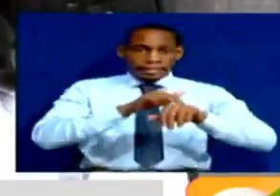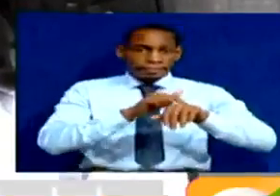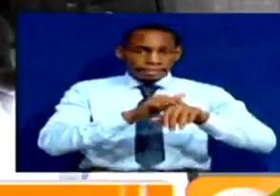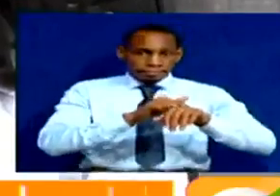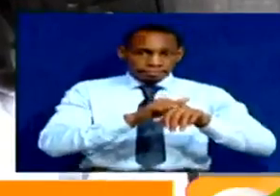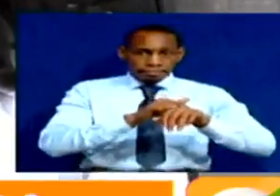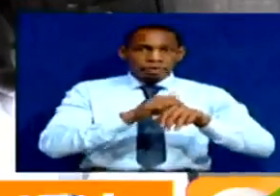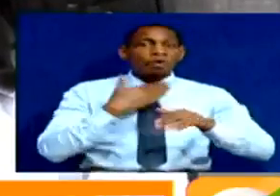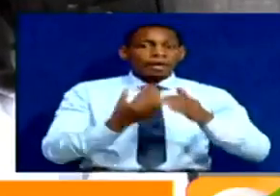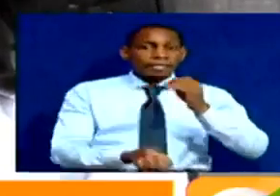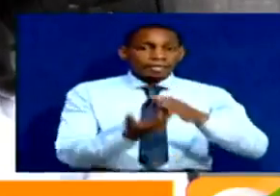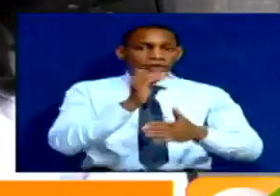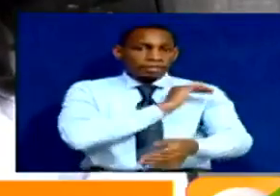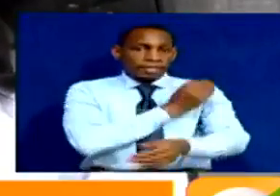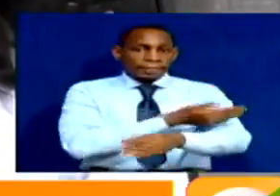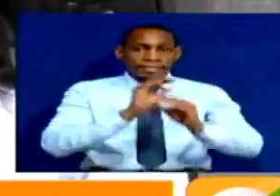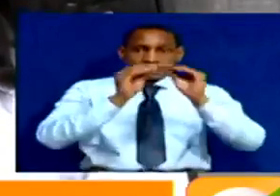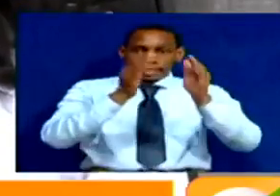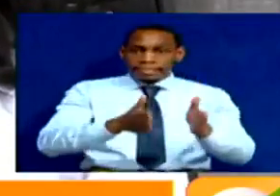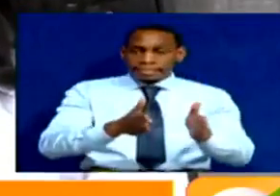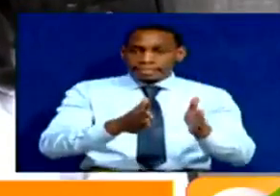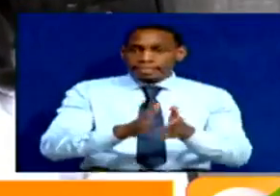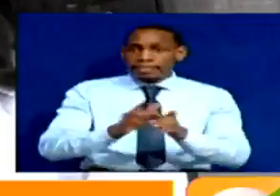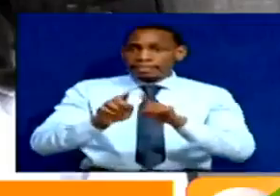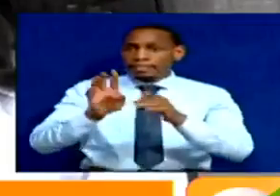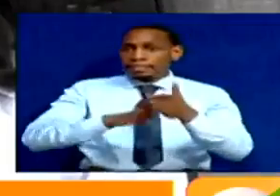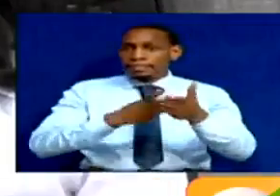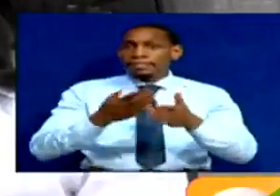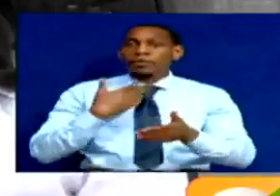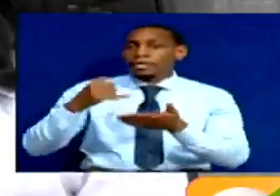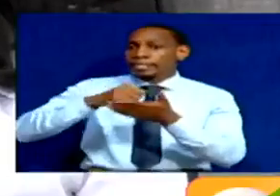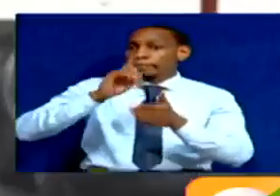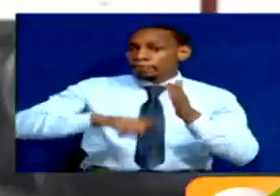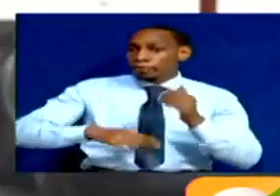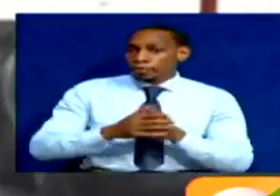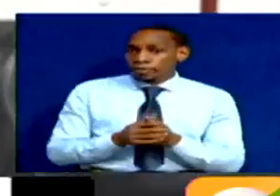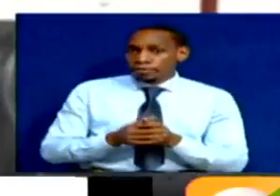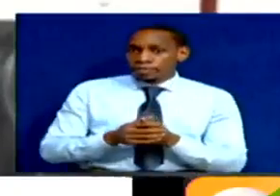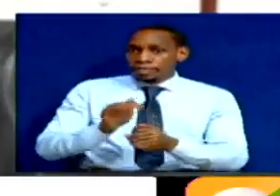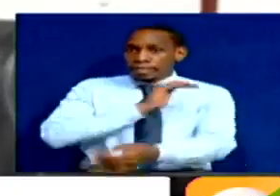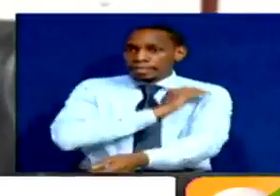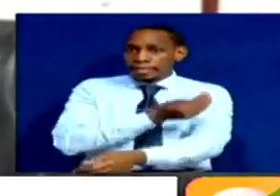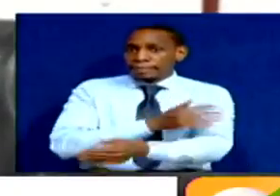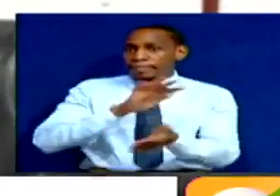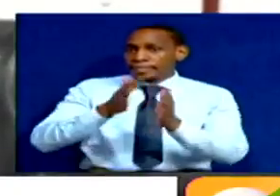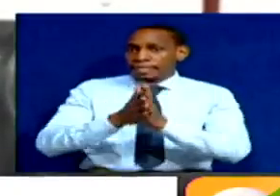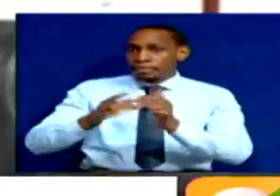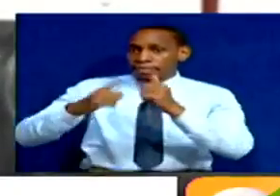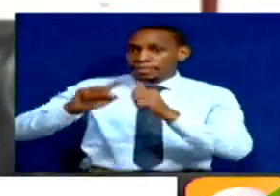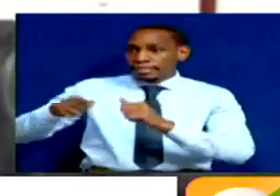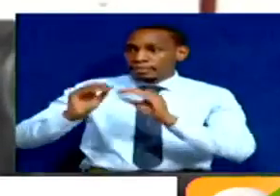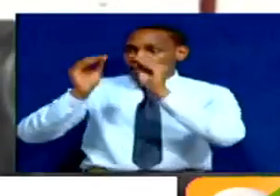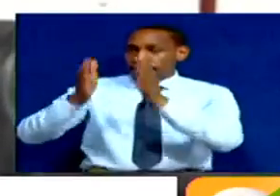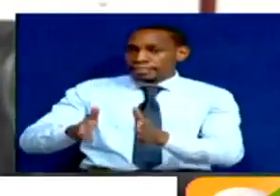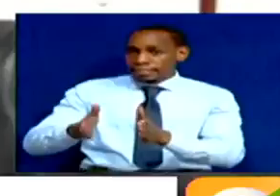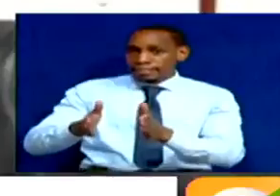we want to build the capacity of the teachers, and the model that we want to incorporate here is we build the capacity of about 6,000